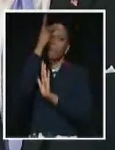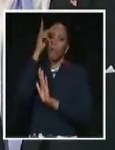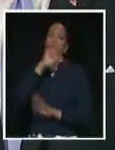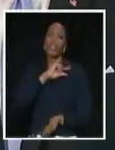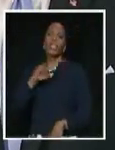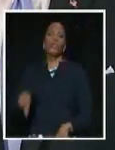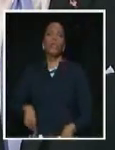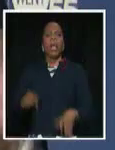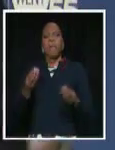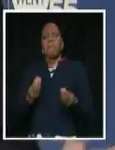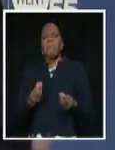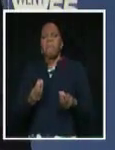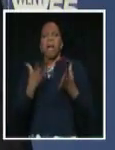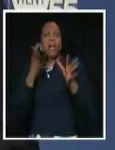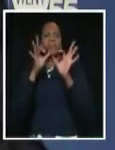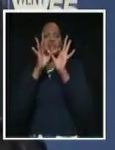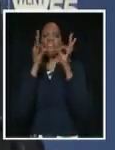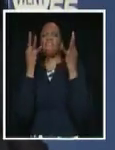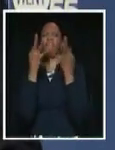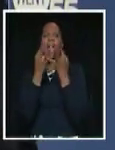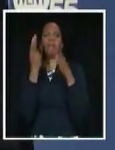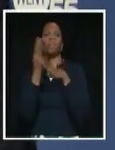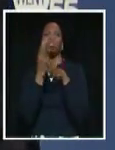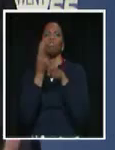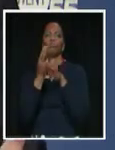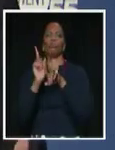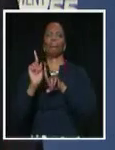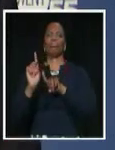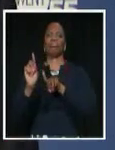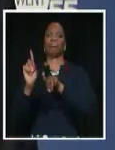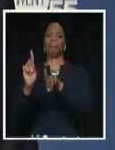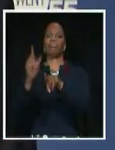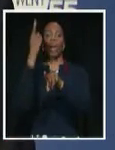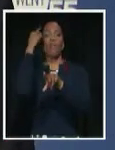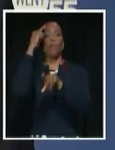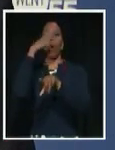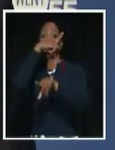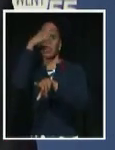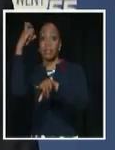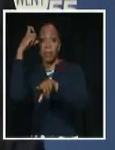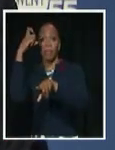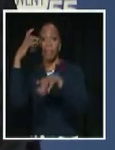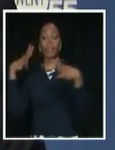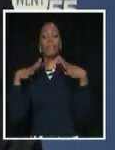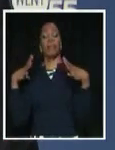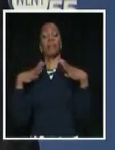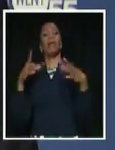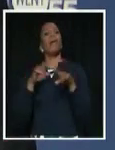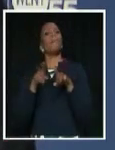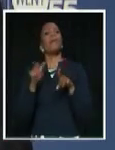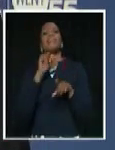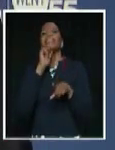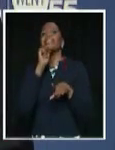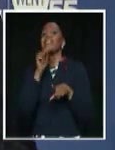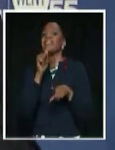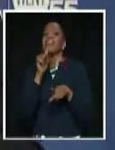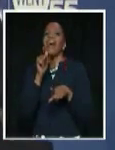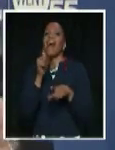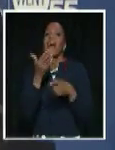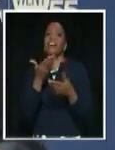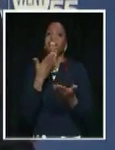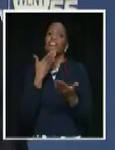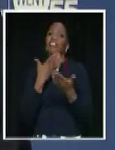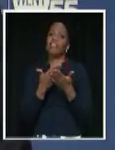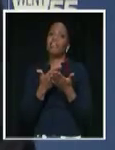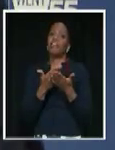of families use it constantly. For many families, that's where they go for their, in effect, for their summer vacation. But it's not in the greatest shape. If there